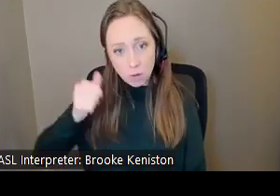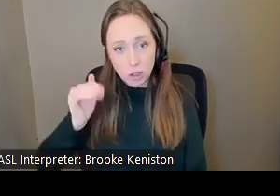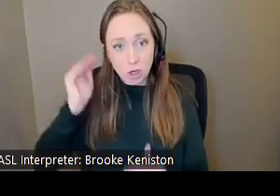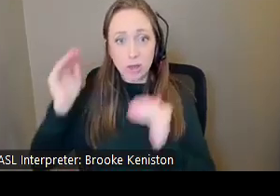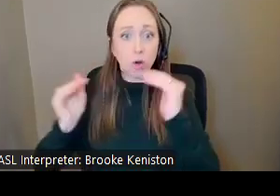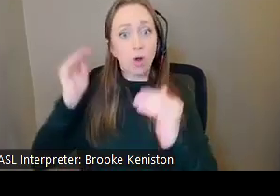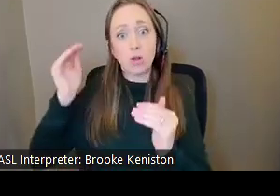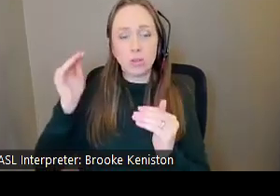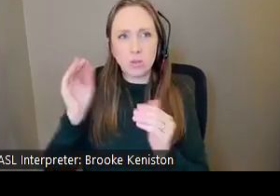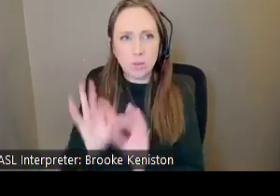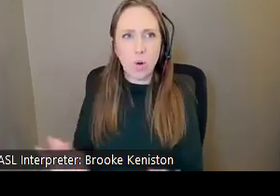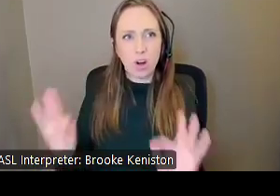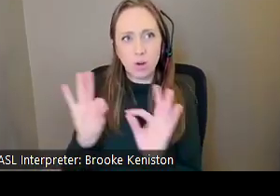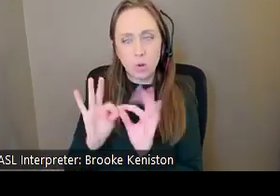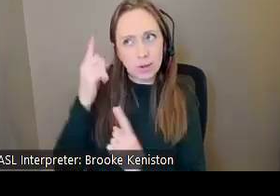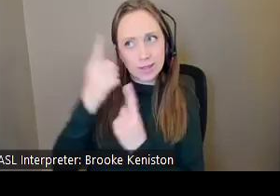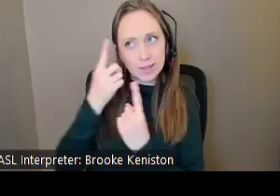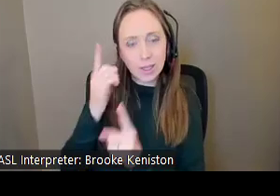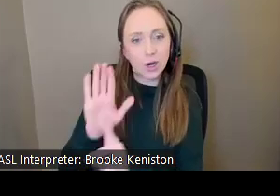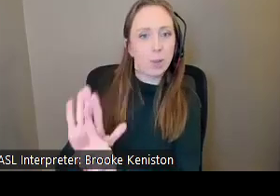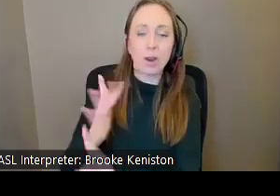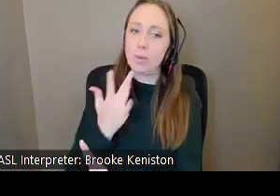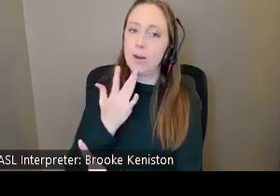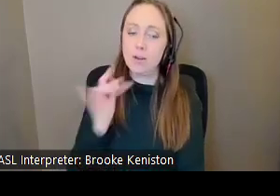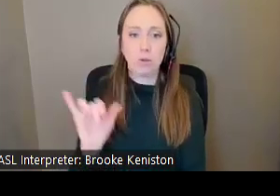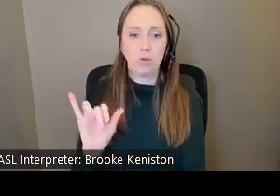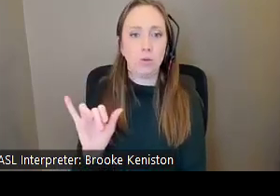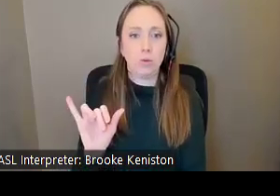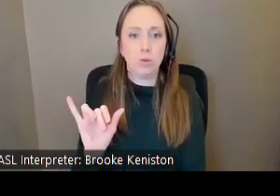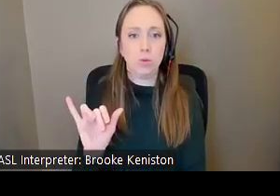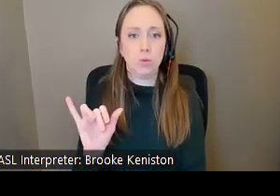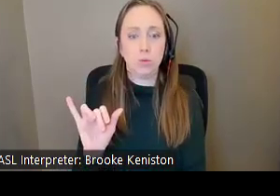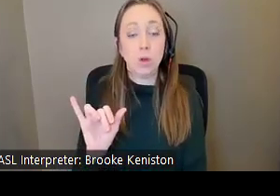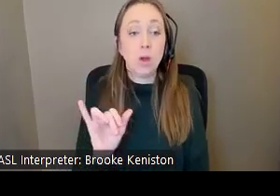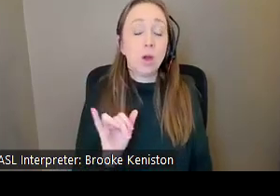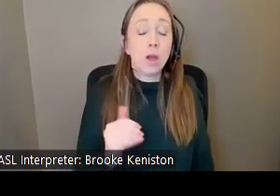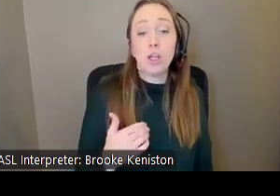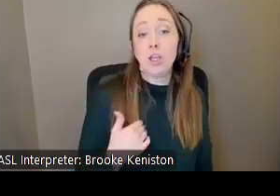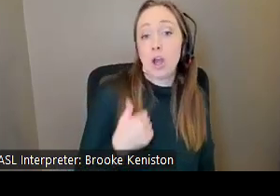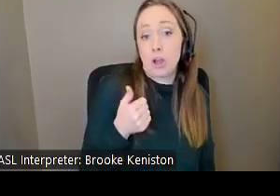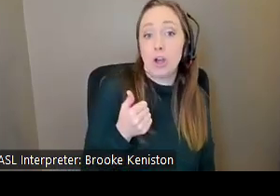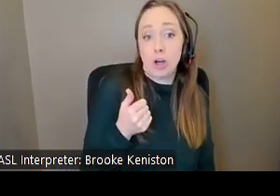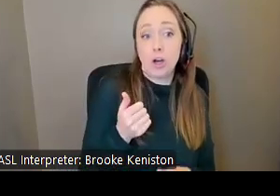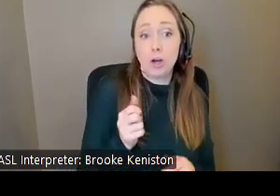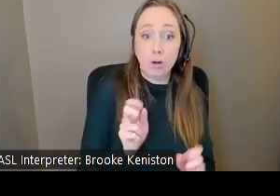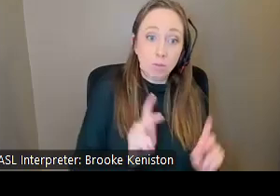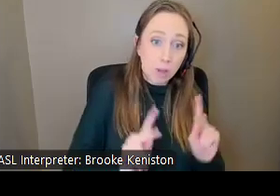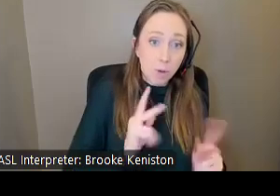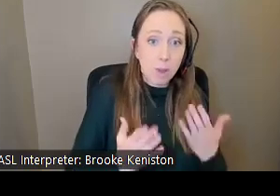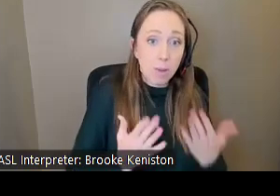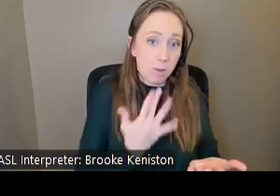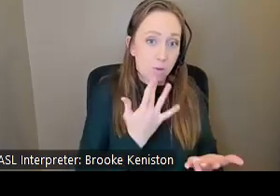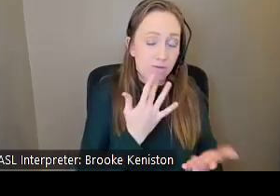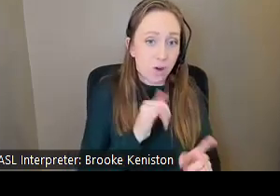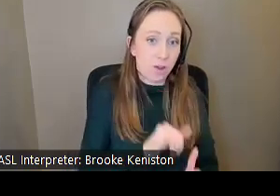Now, younger generations, they may find lesser value in brick and mortar come to clinic visits, right? So